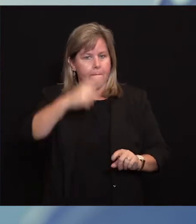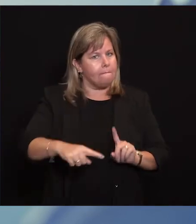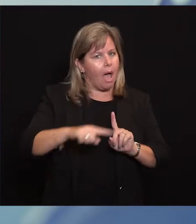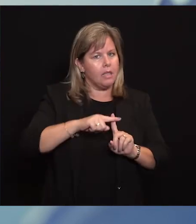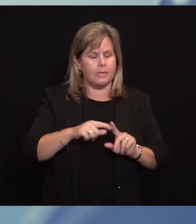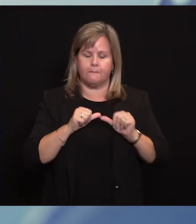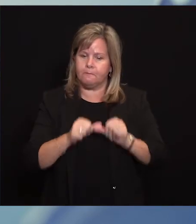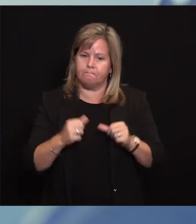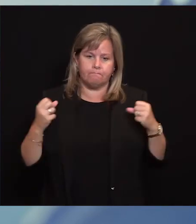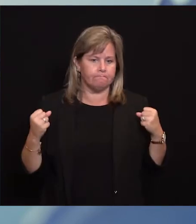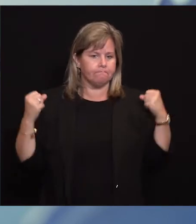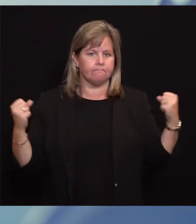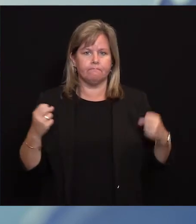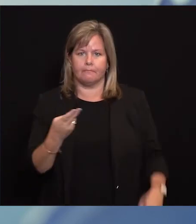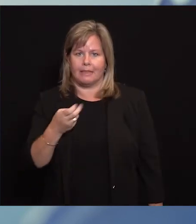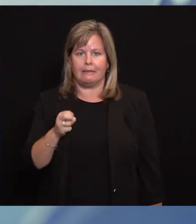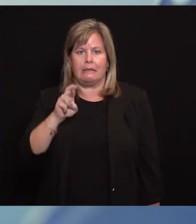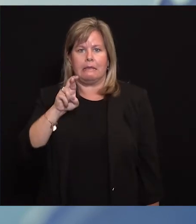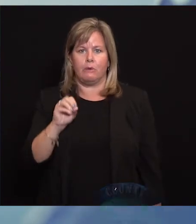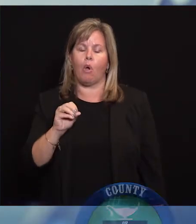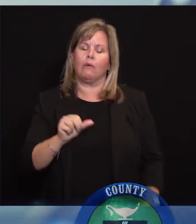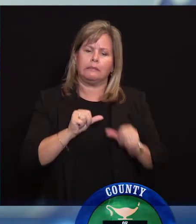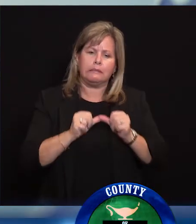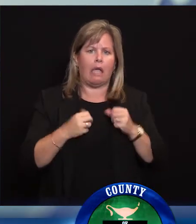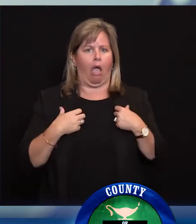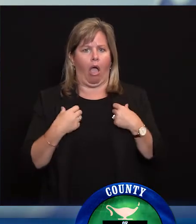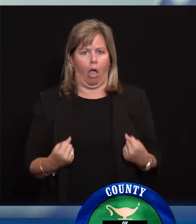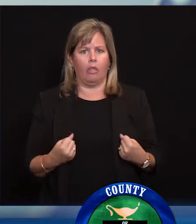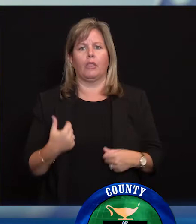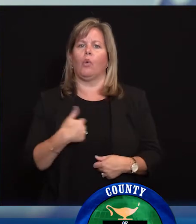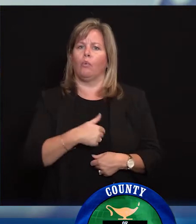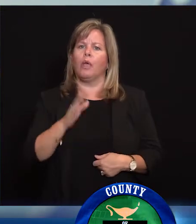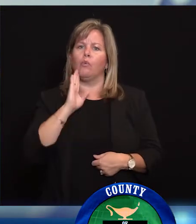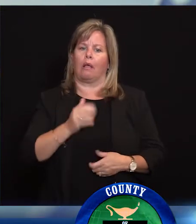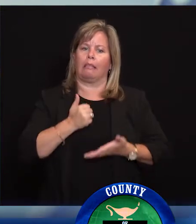stay healthy, and do what we can to help protect each other.